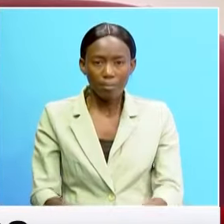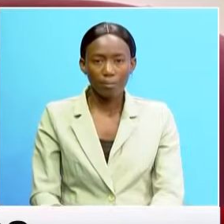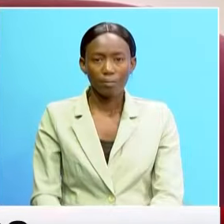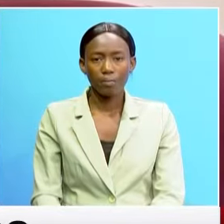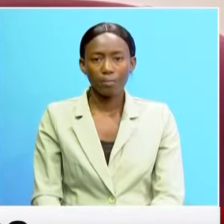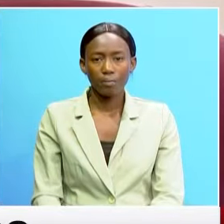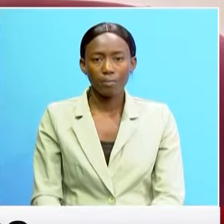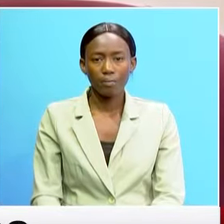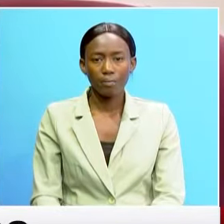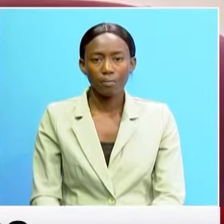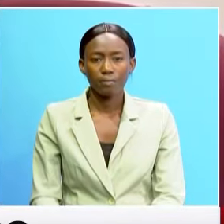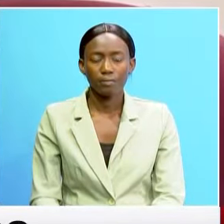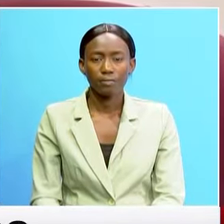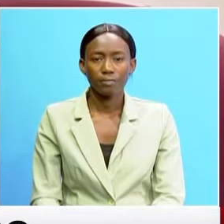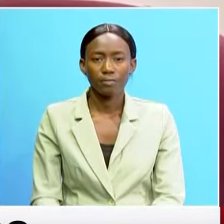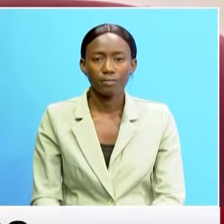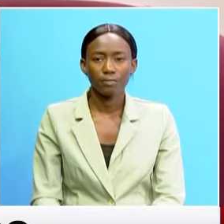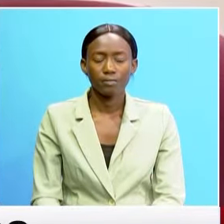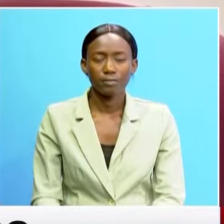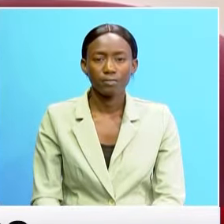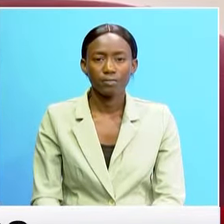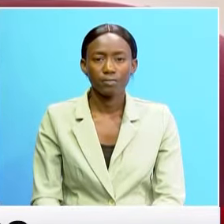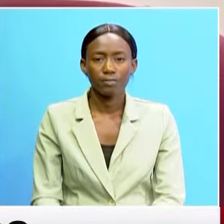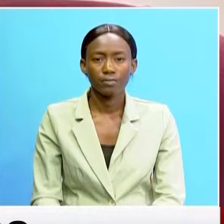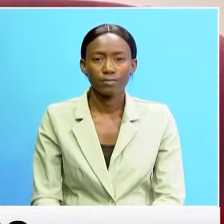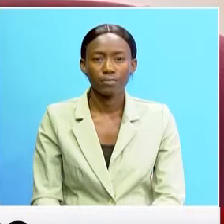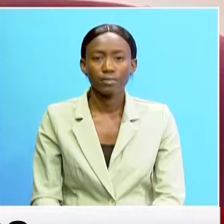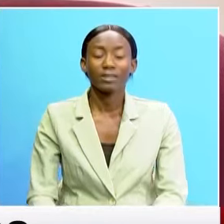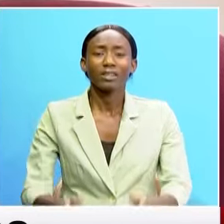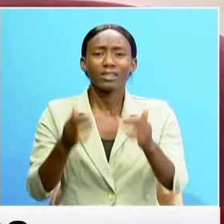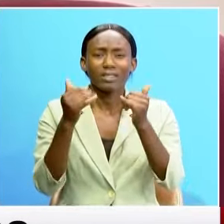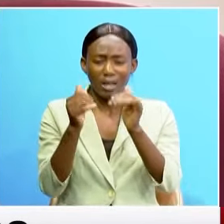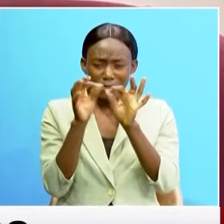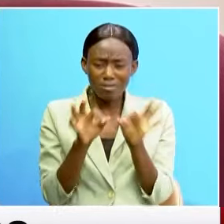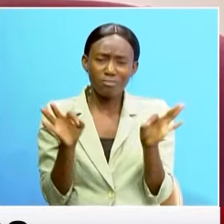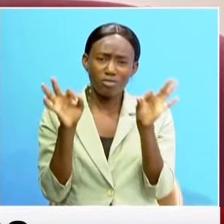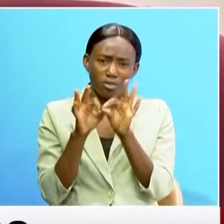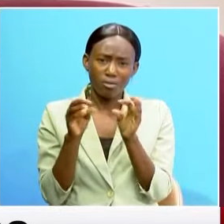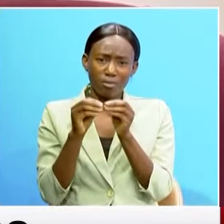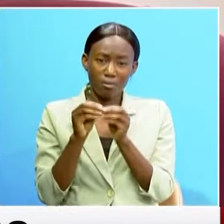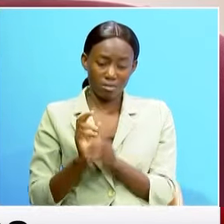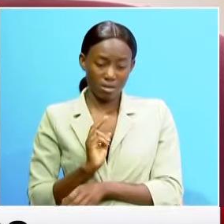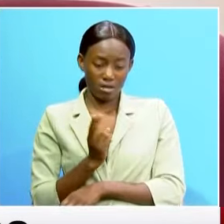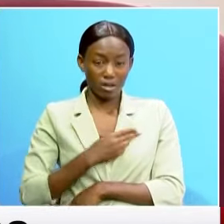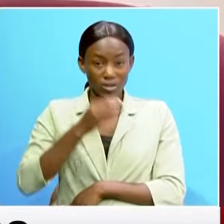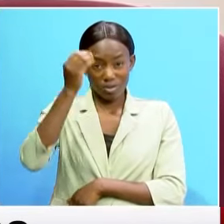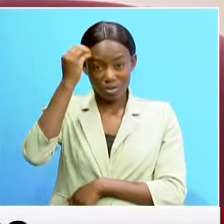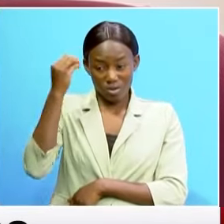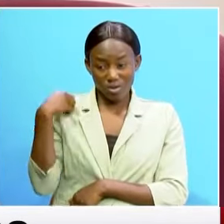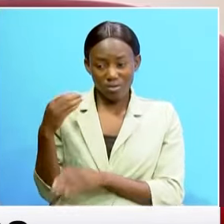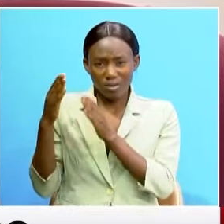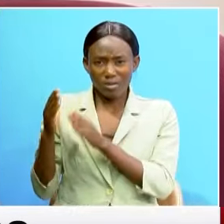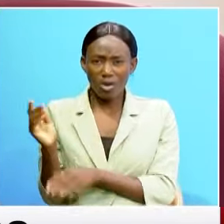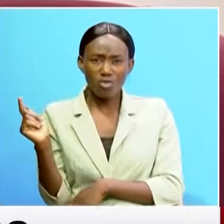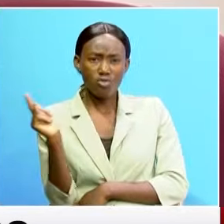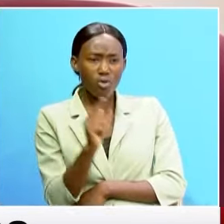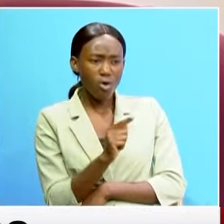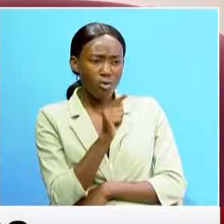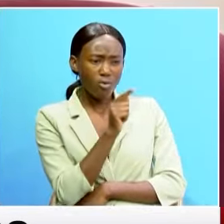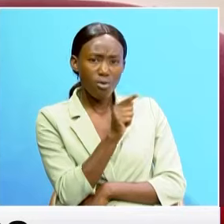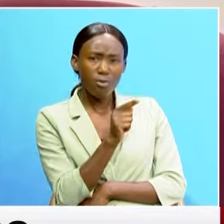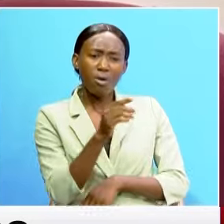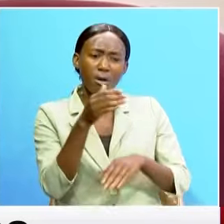we leave the comfort of our offices, we go out there to explain the projects and programs